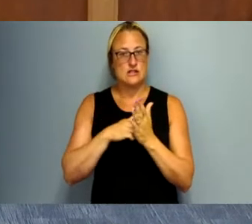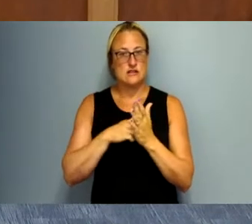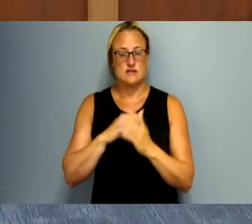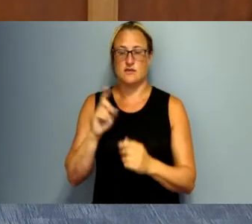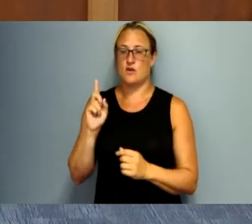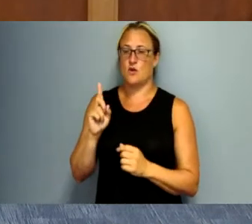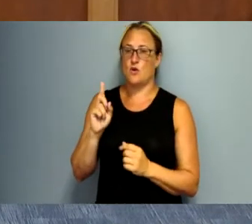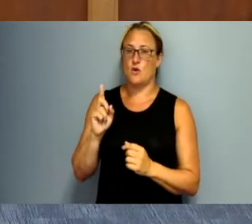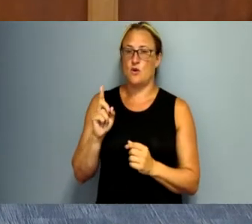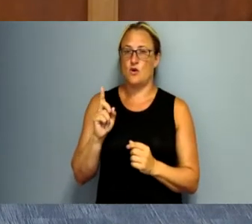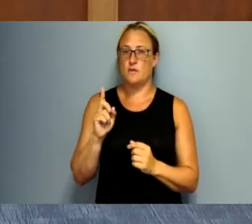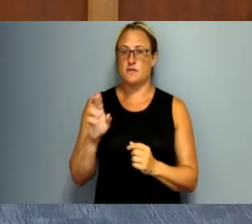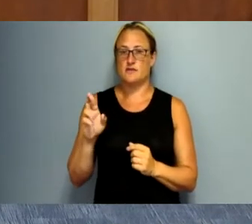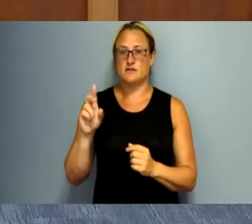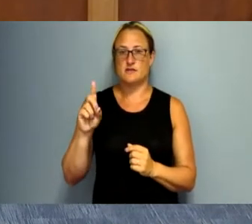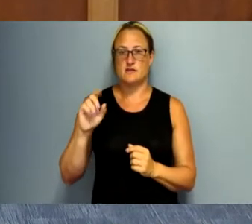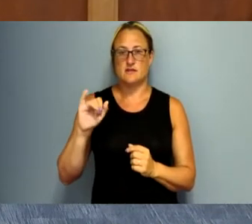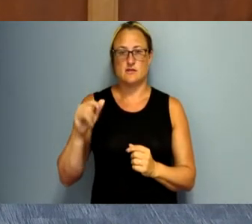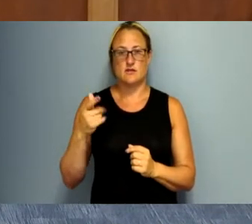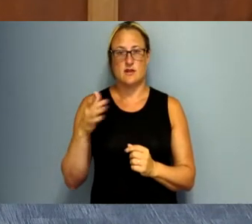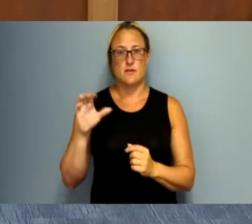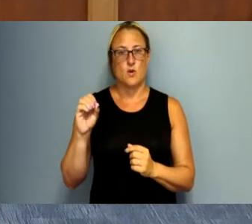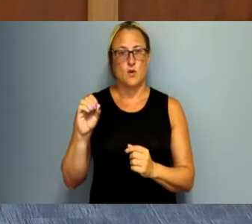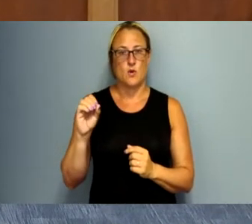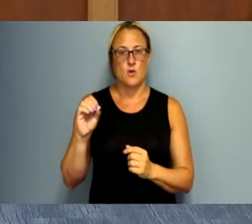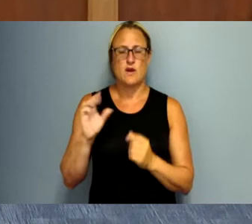Yeah. Just comment.